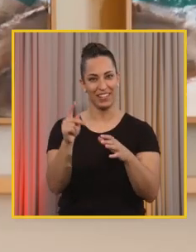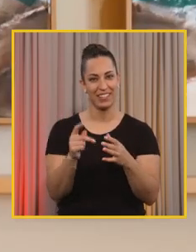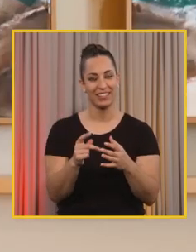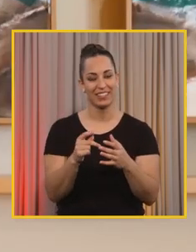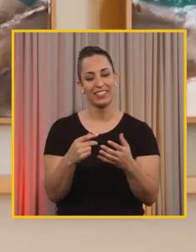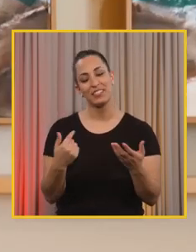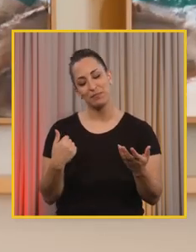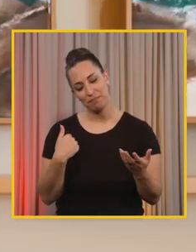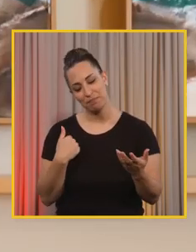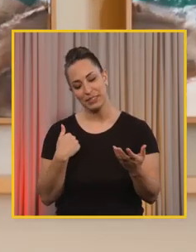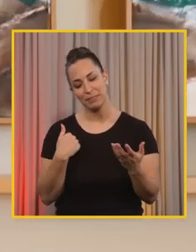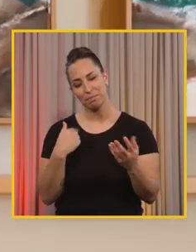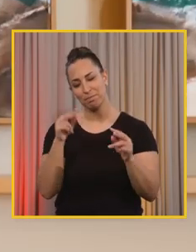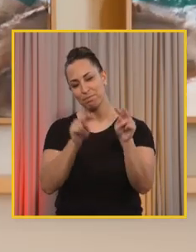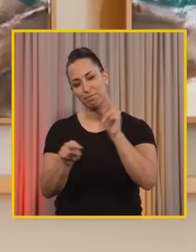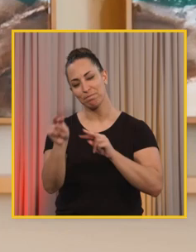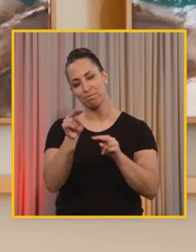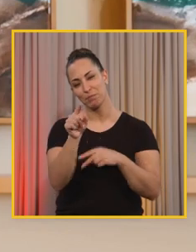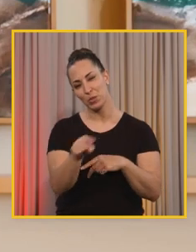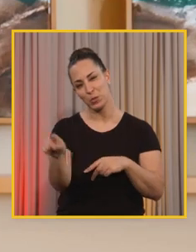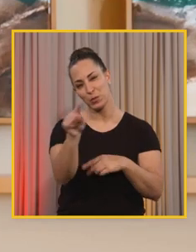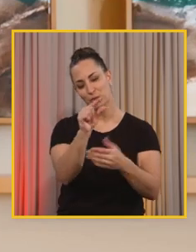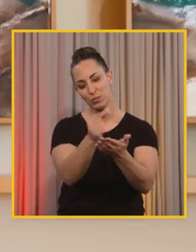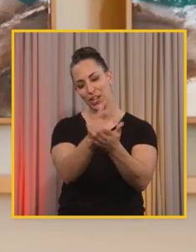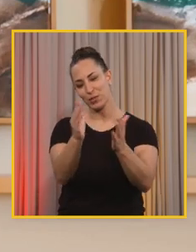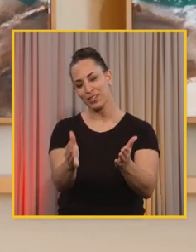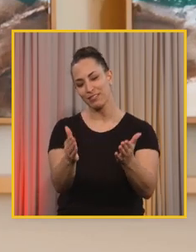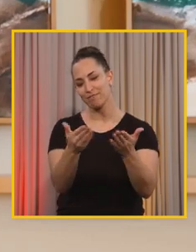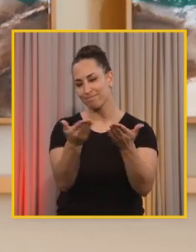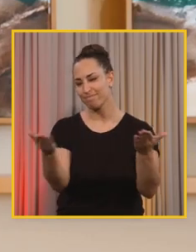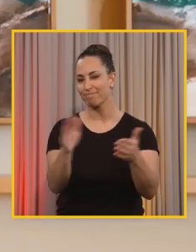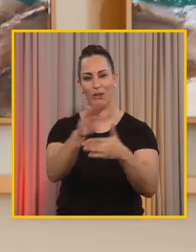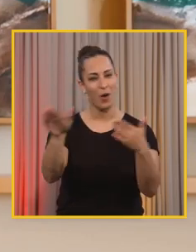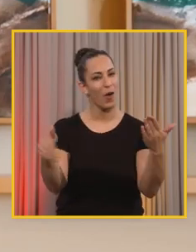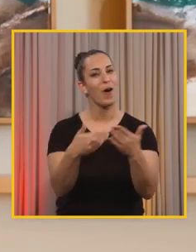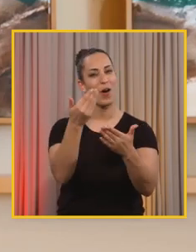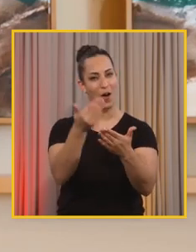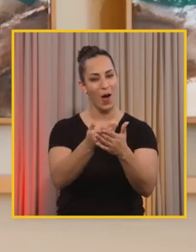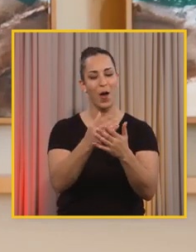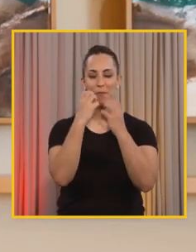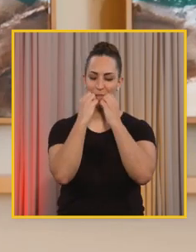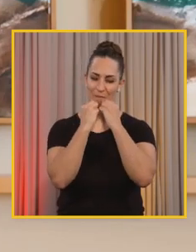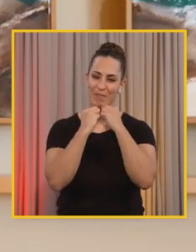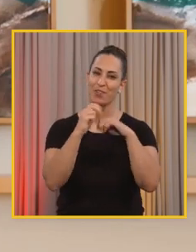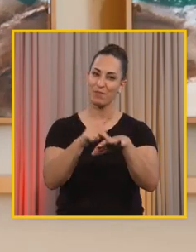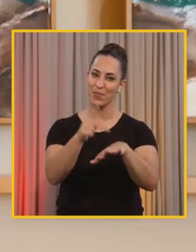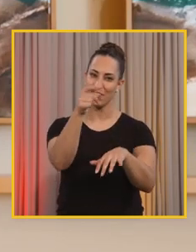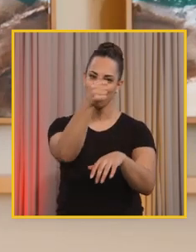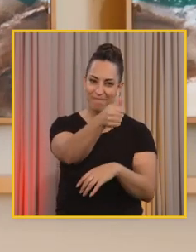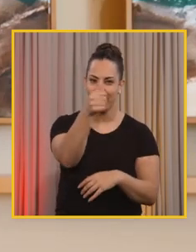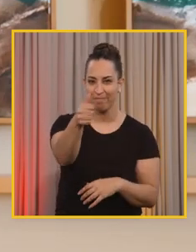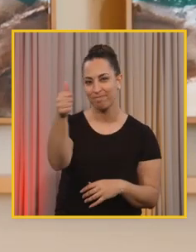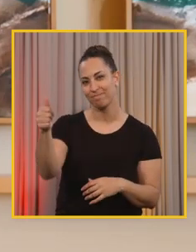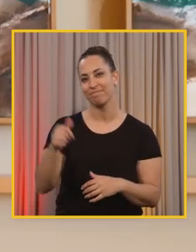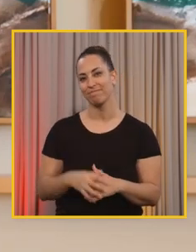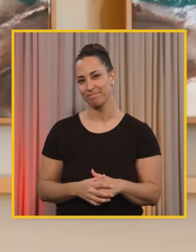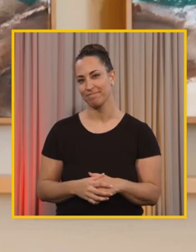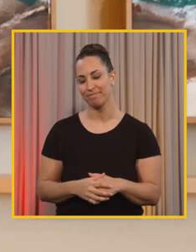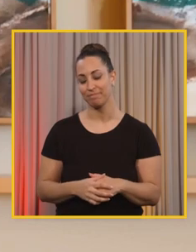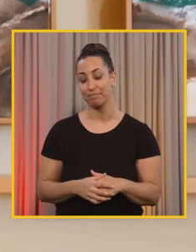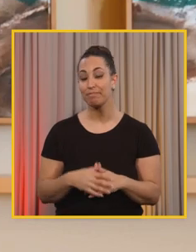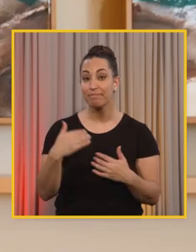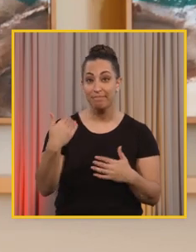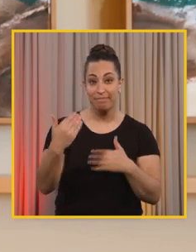me, you are each a priceless pearl. As you